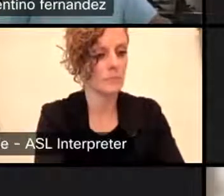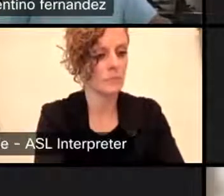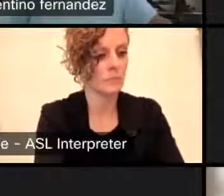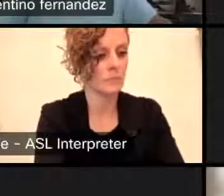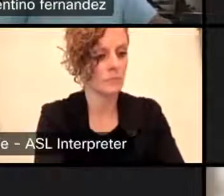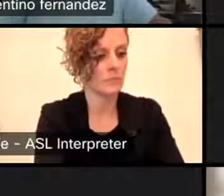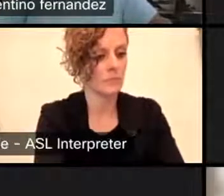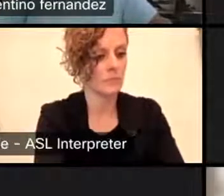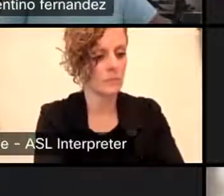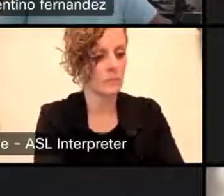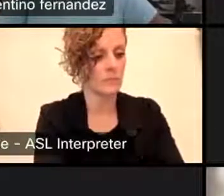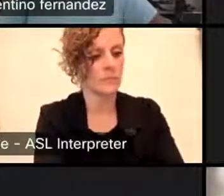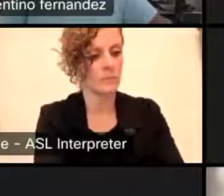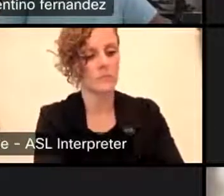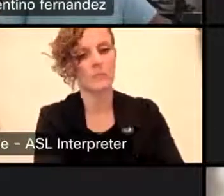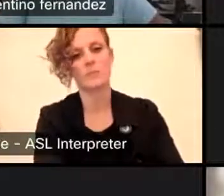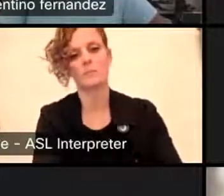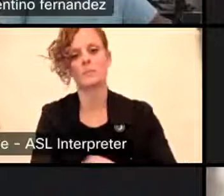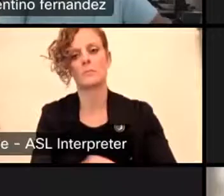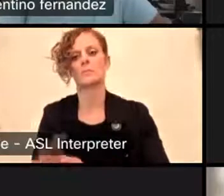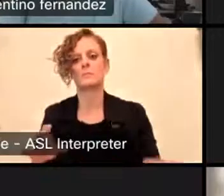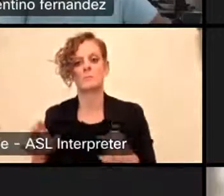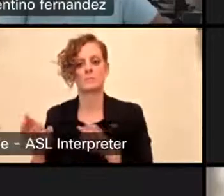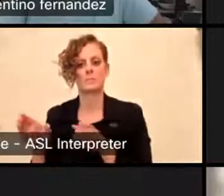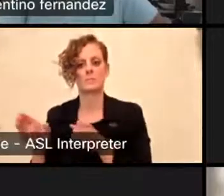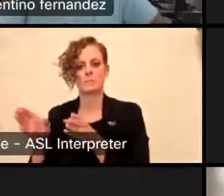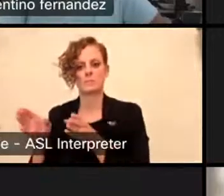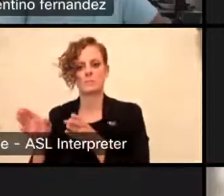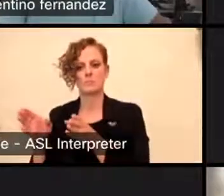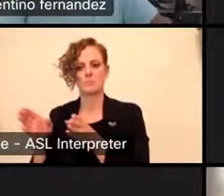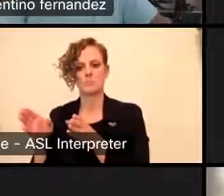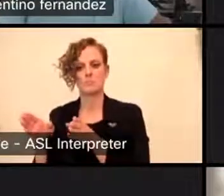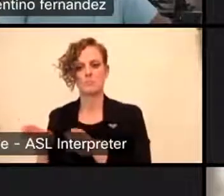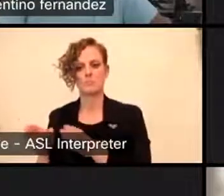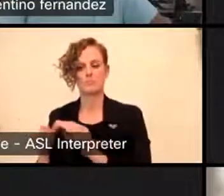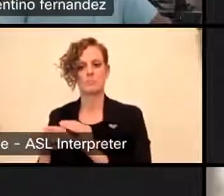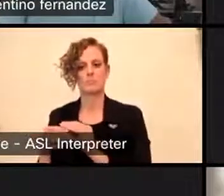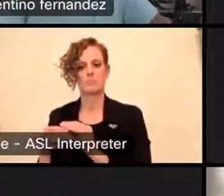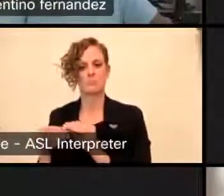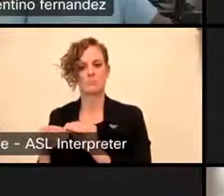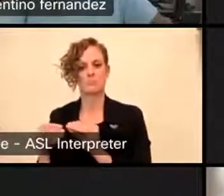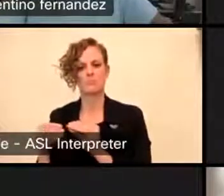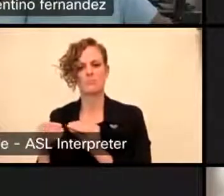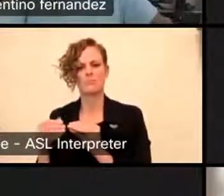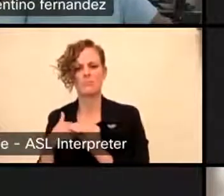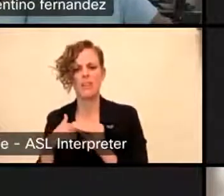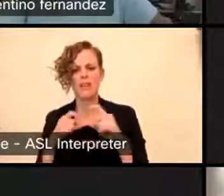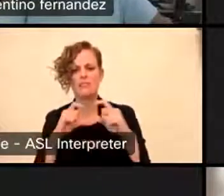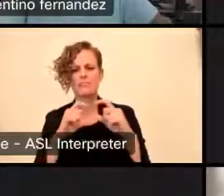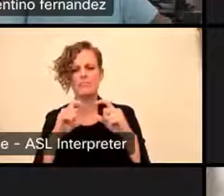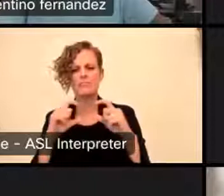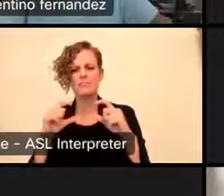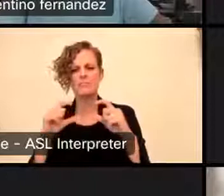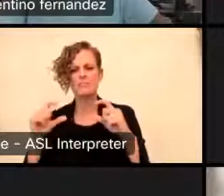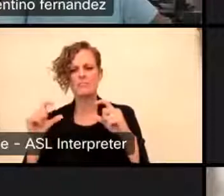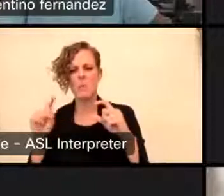Yeah, it says grid, but my grid is huge and it only gives me 6 people. Oh, well, I'll tell you how many folks we have on so